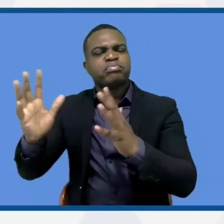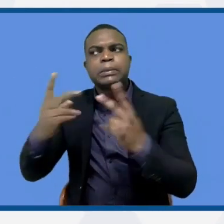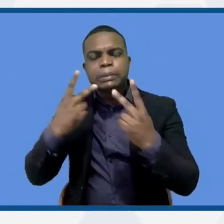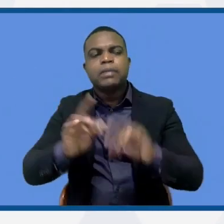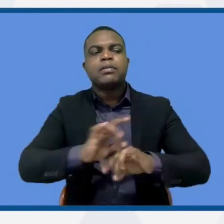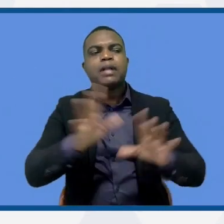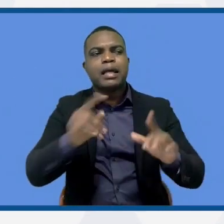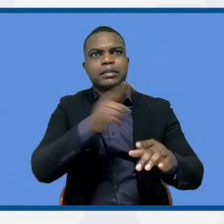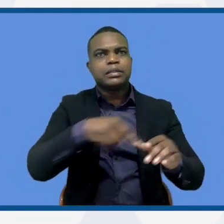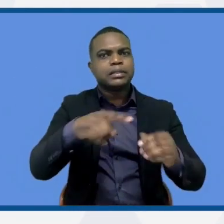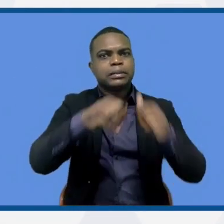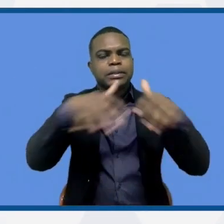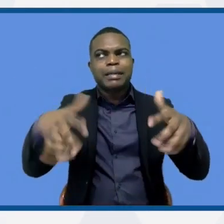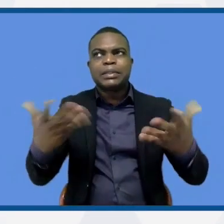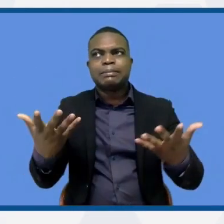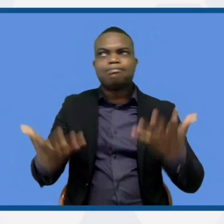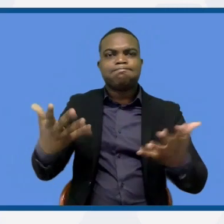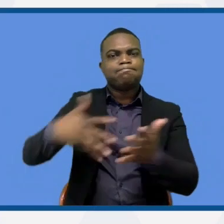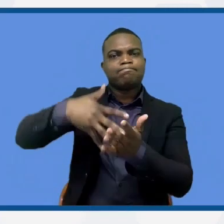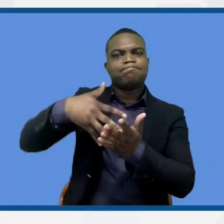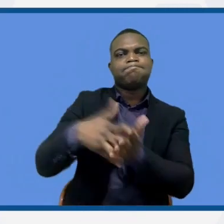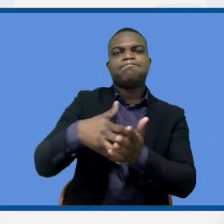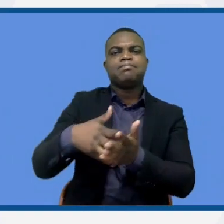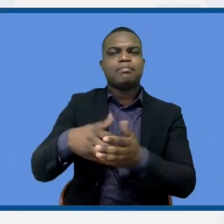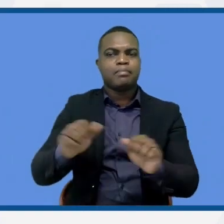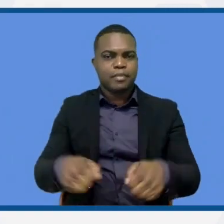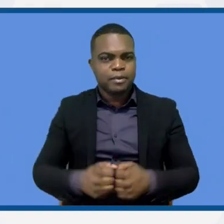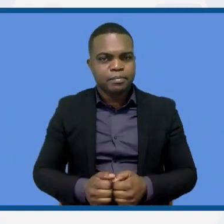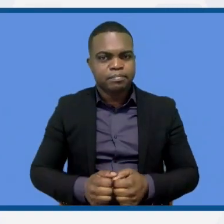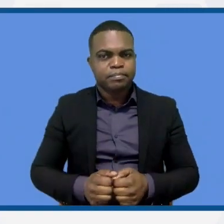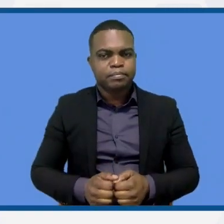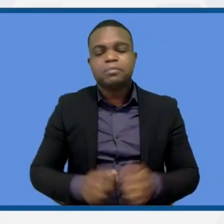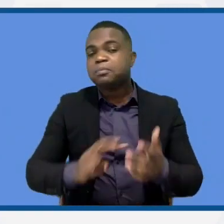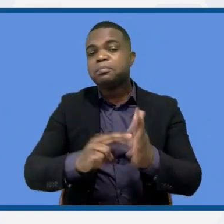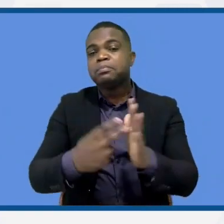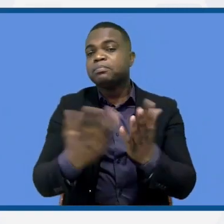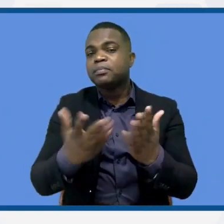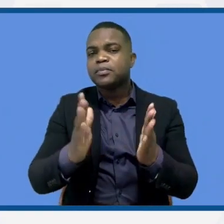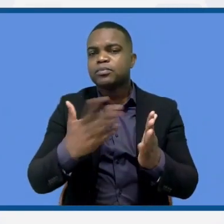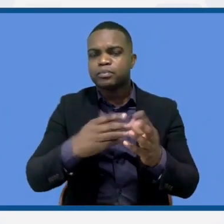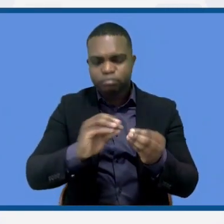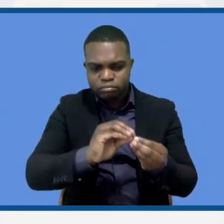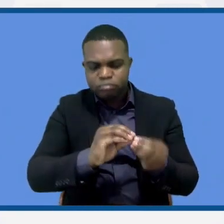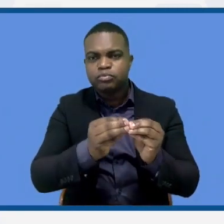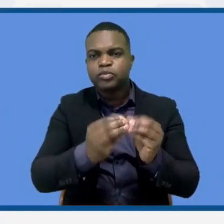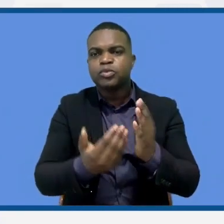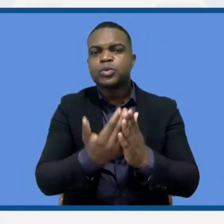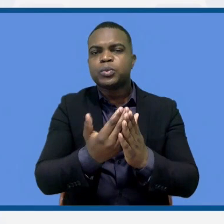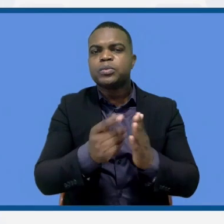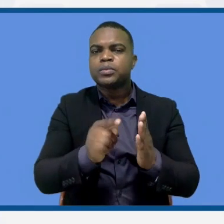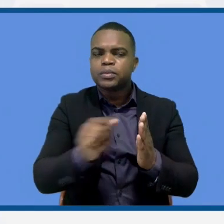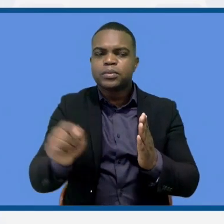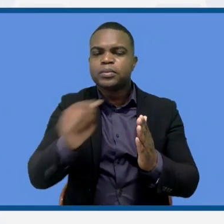adequately through investments in resilience. Target D of the Sendai framework focuses